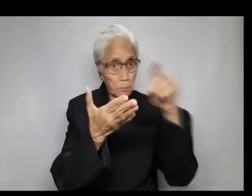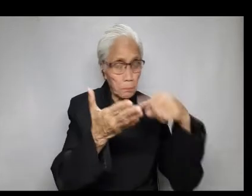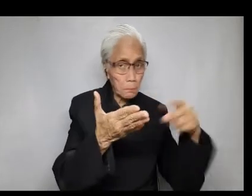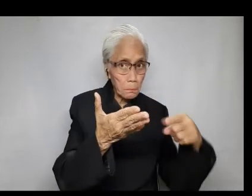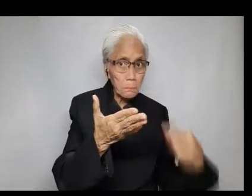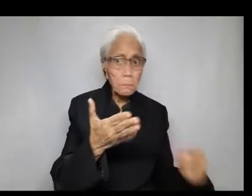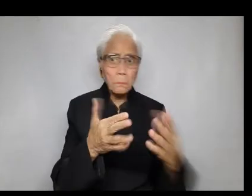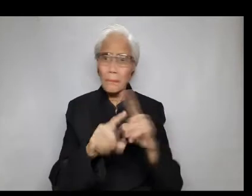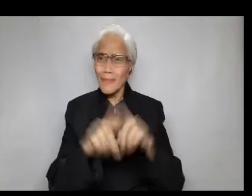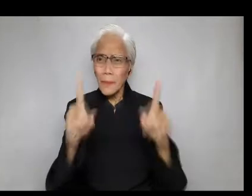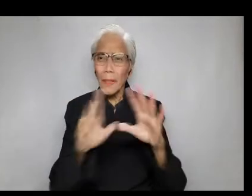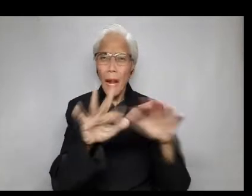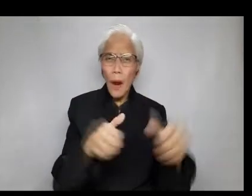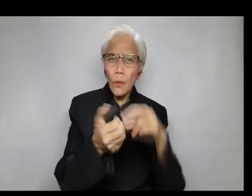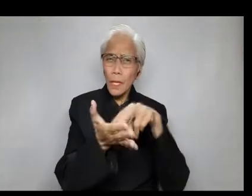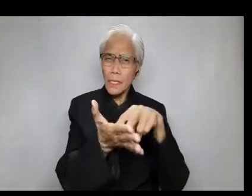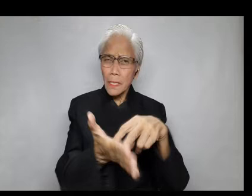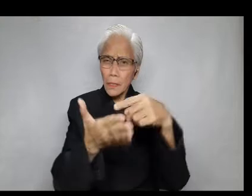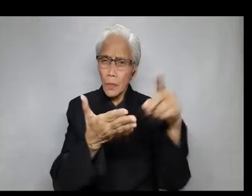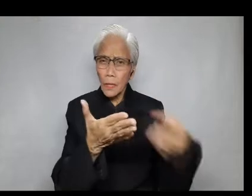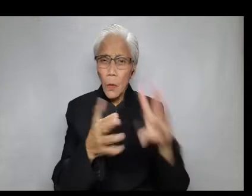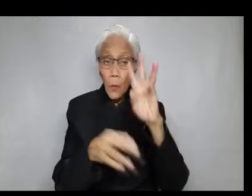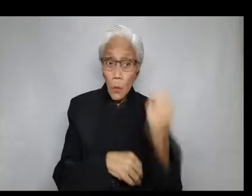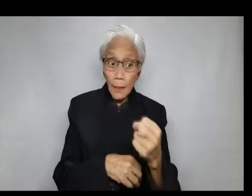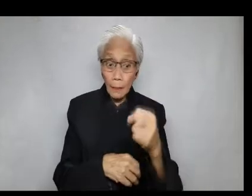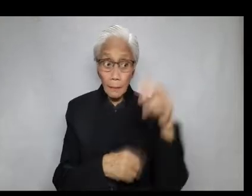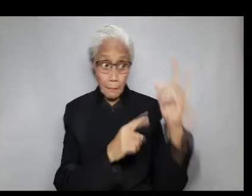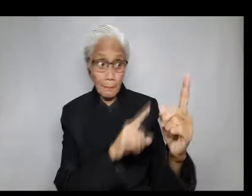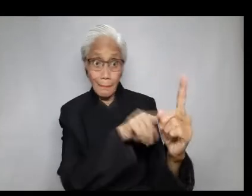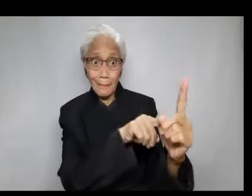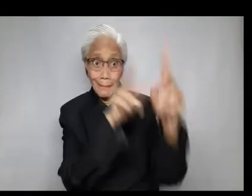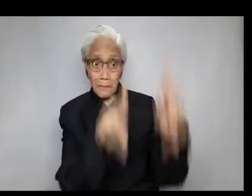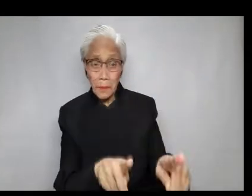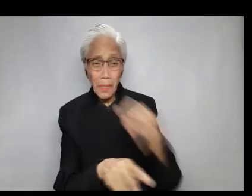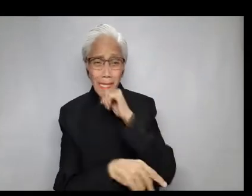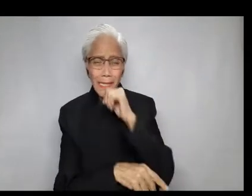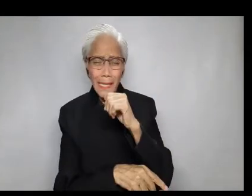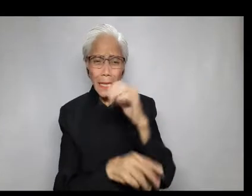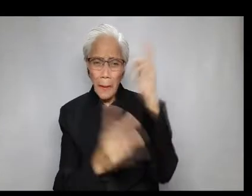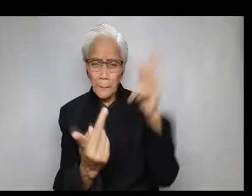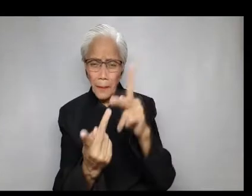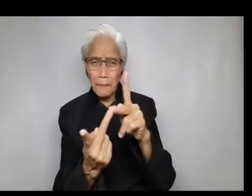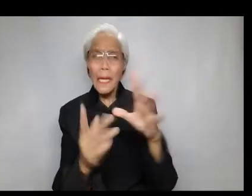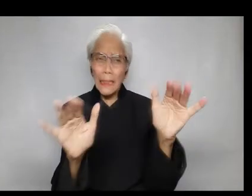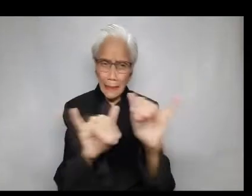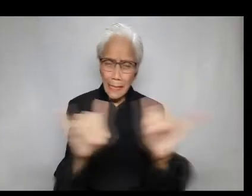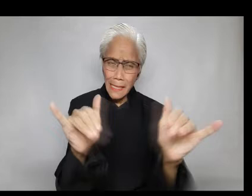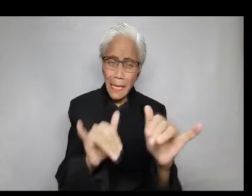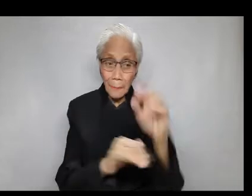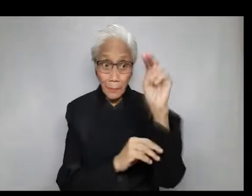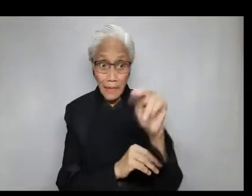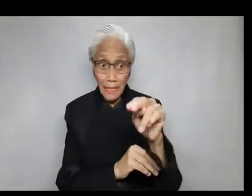But how do I stand being corrected when the person correcting me is not perfect and is